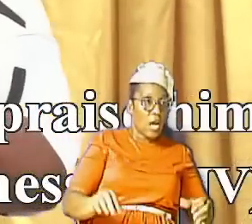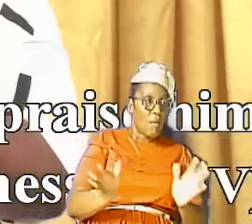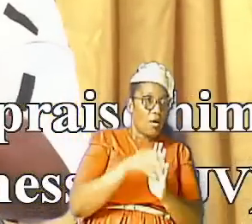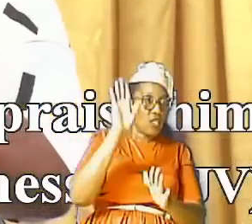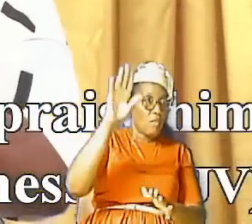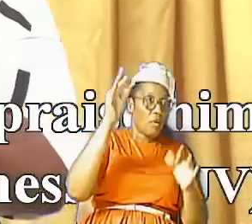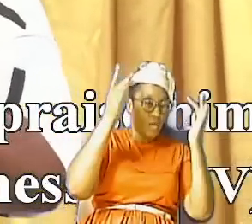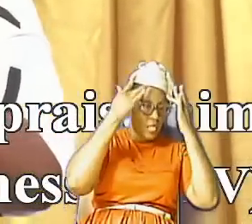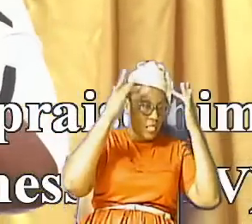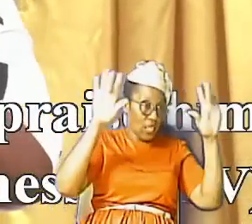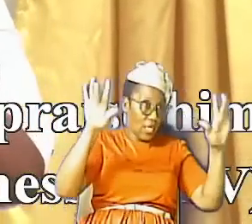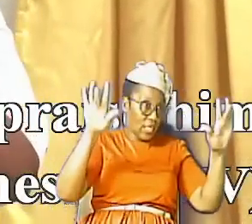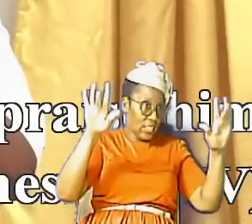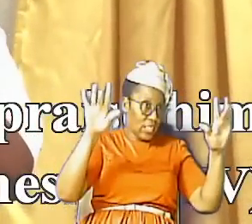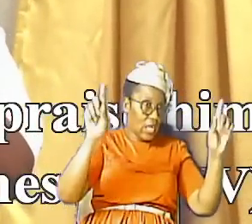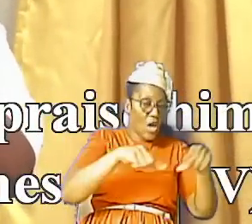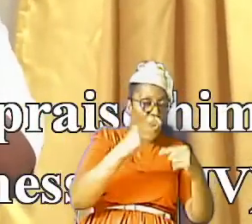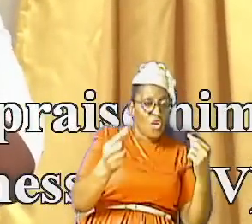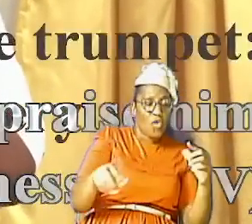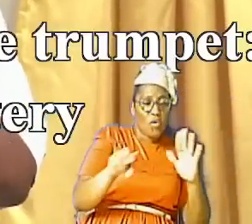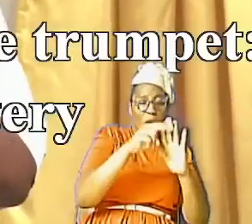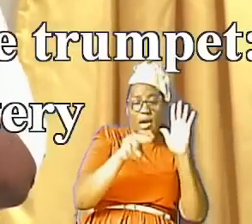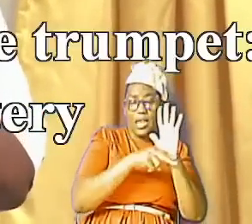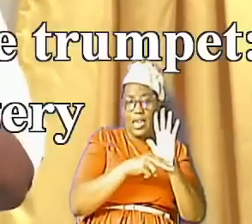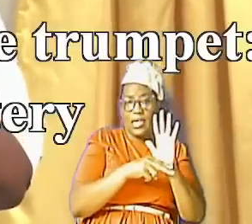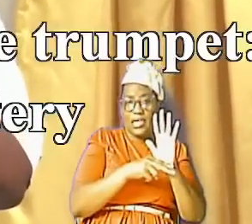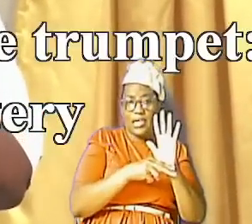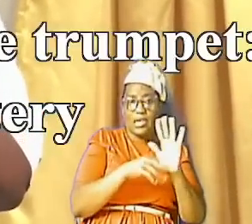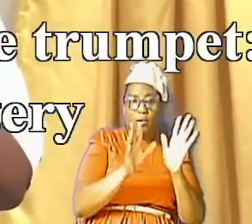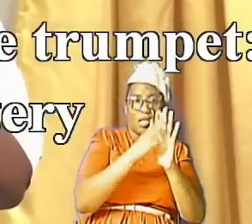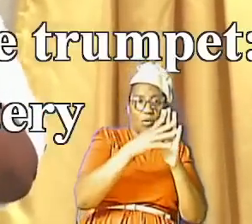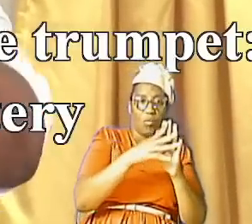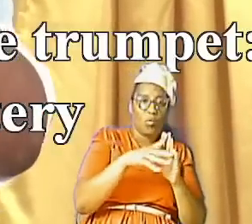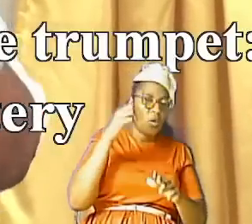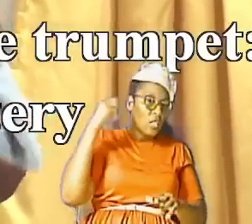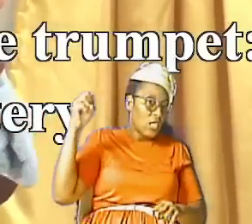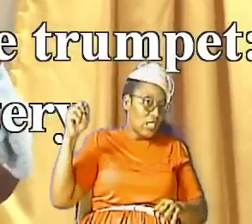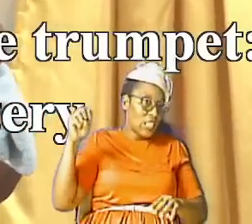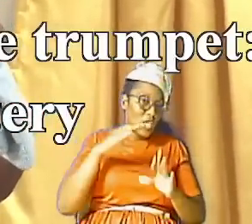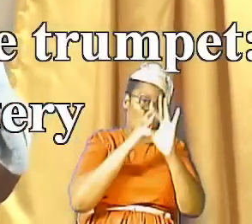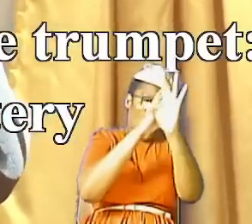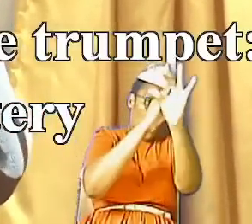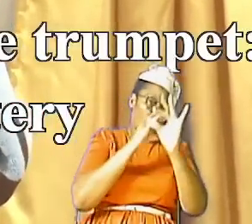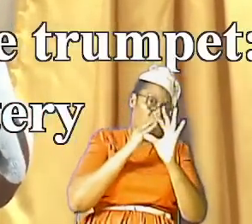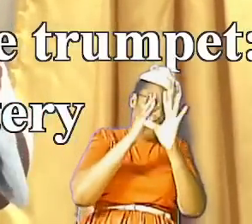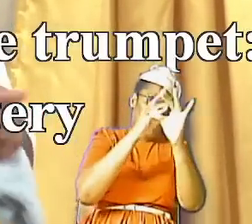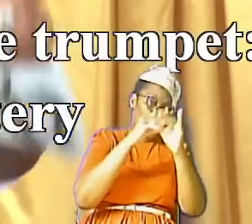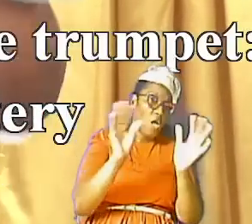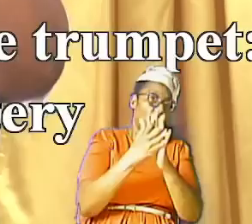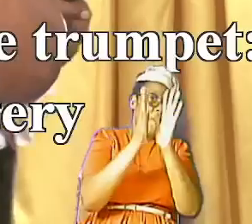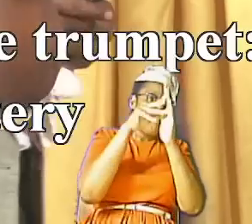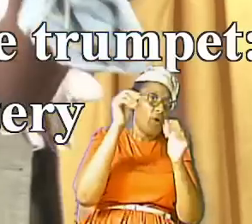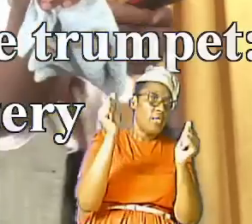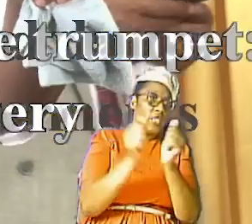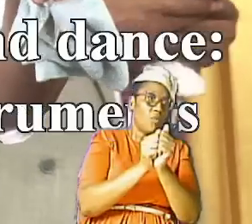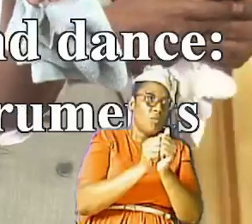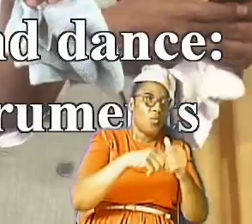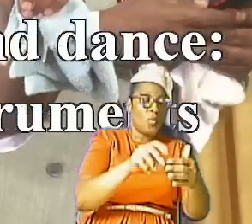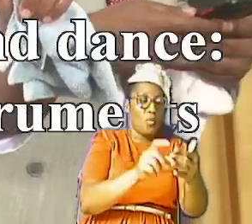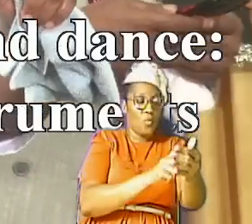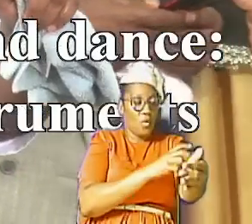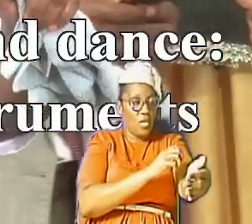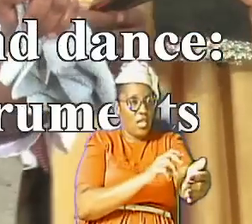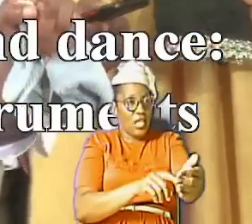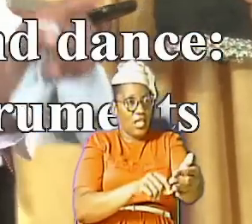him according to his excellent greatness. Praise him with the sound of the trumpet. Praise him with the psaltery and harp. Praise him